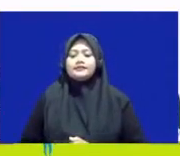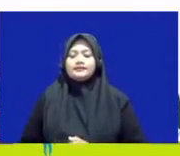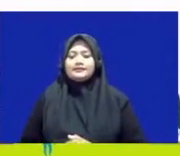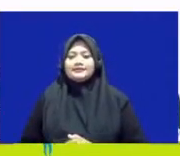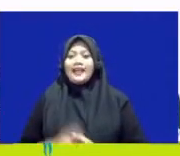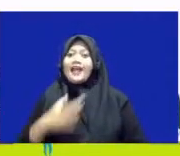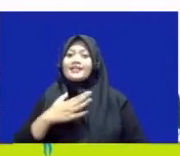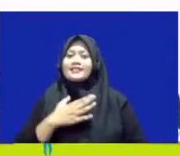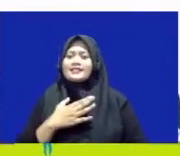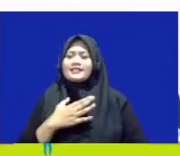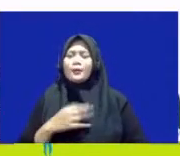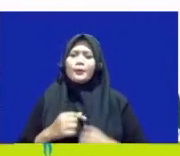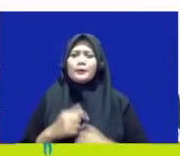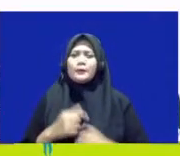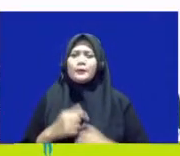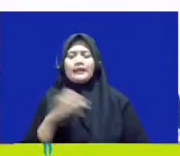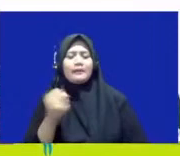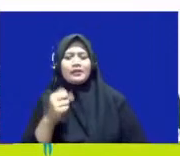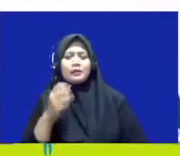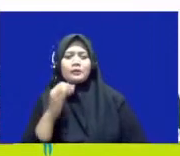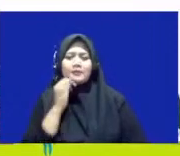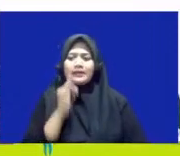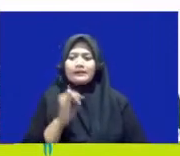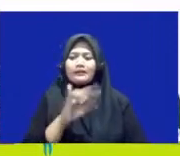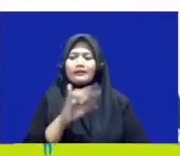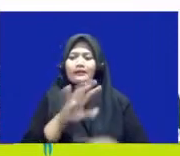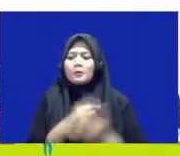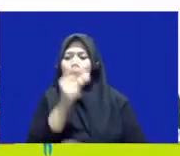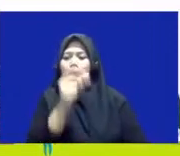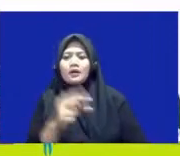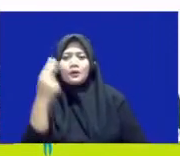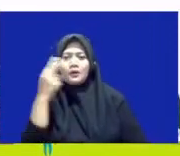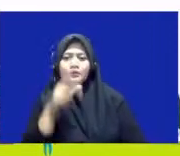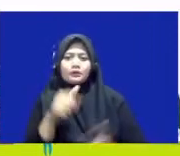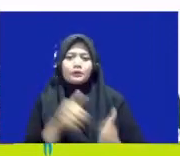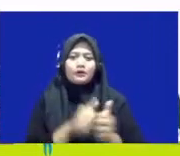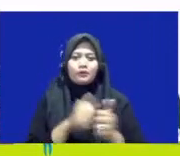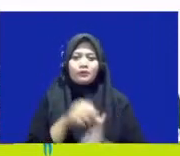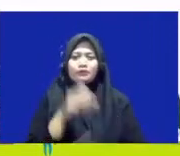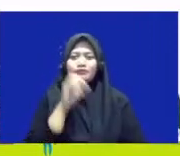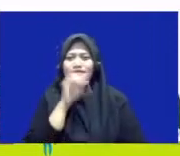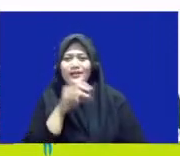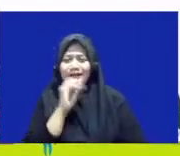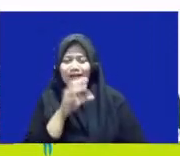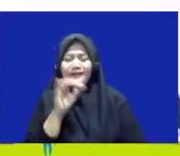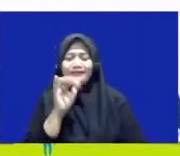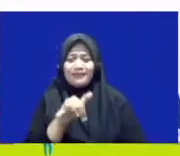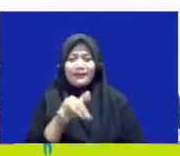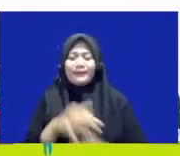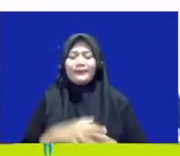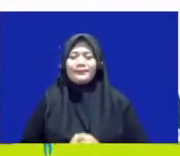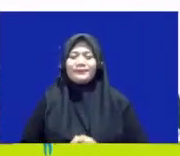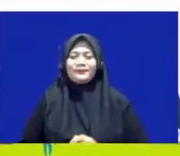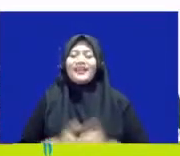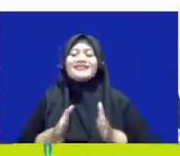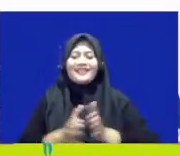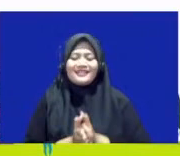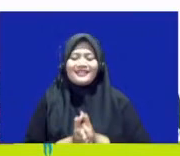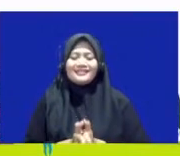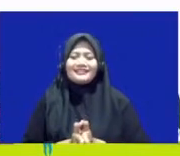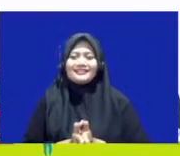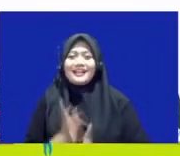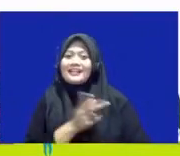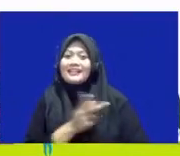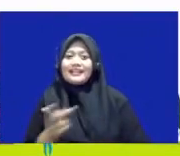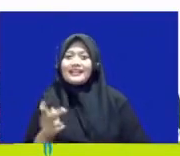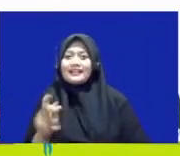it may be nice to find two locations in the two countries and let people from